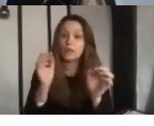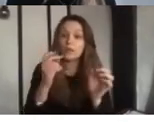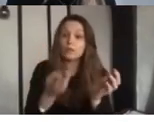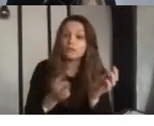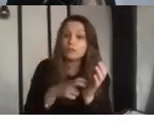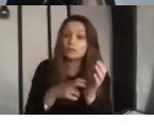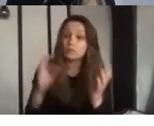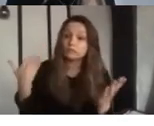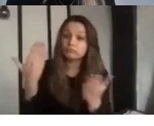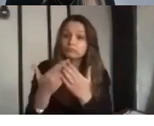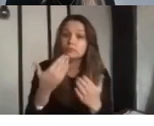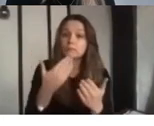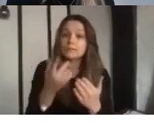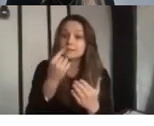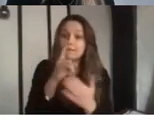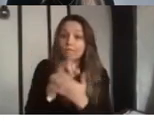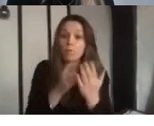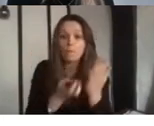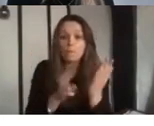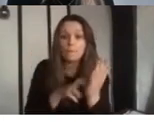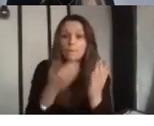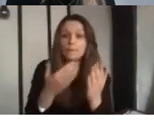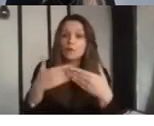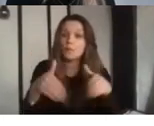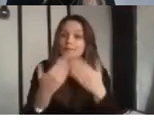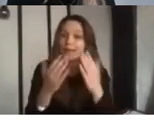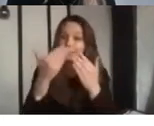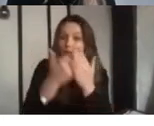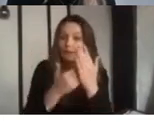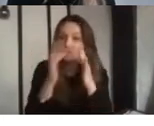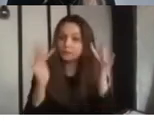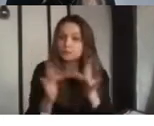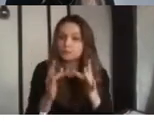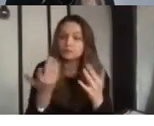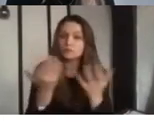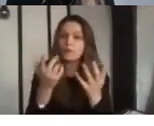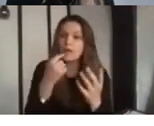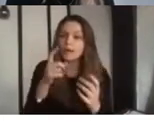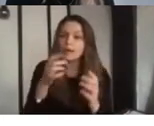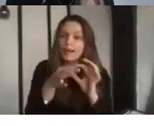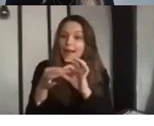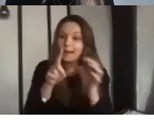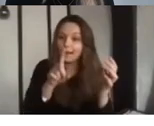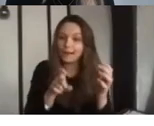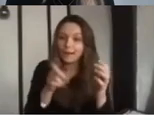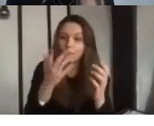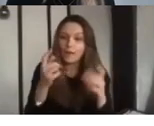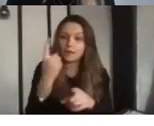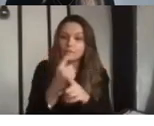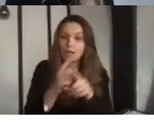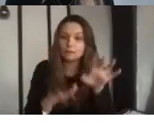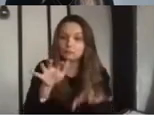fill out the registration form on our Open Day page. The link will be added to the chat box so you can send the